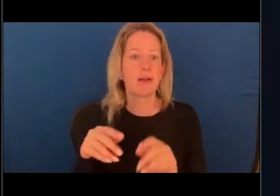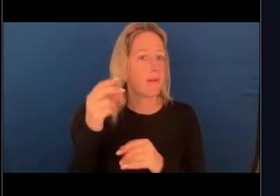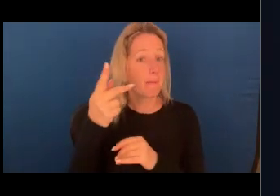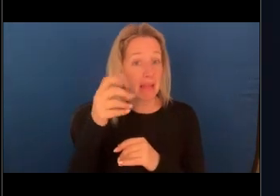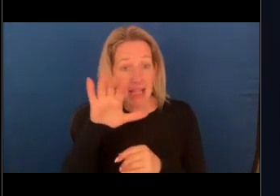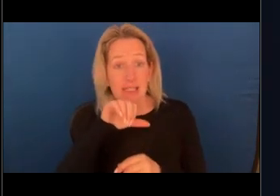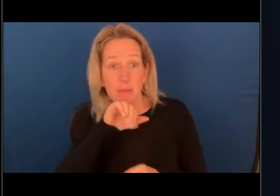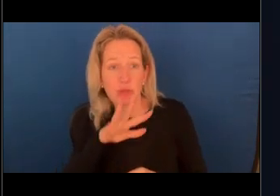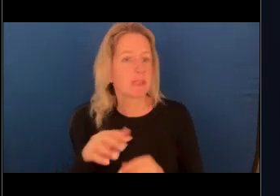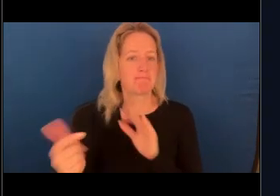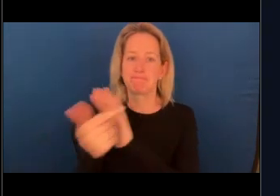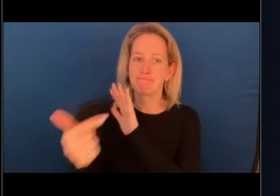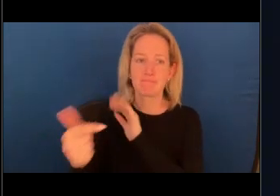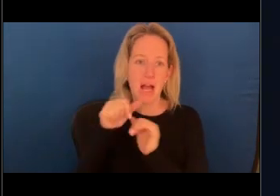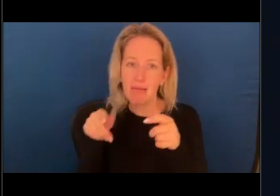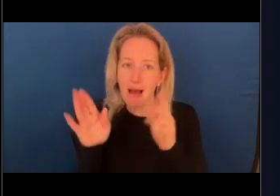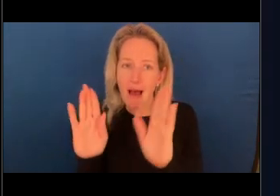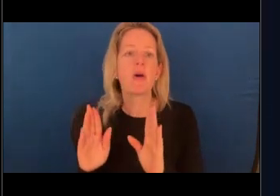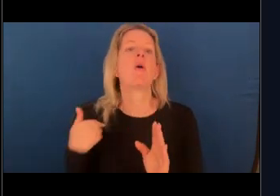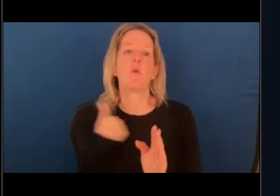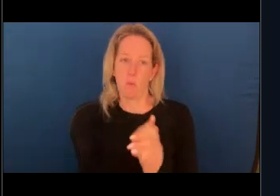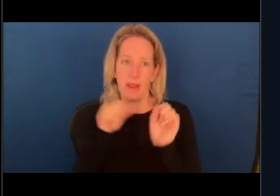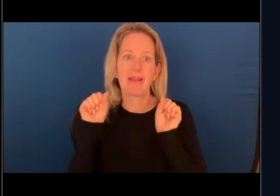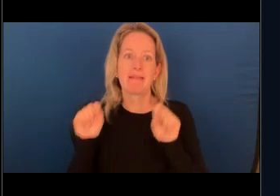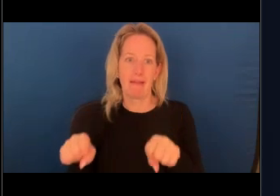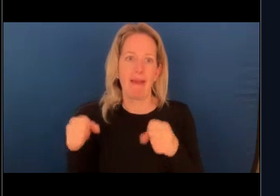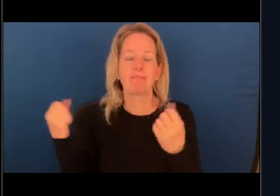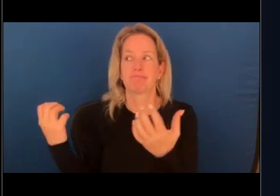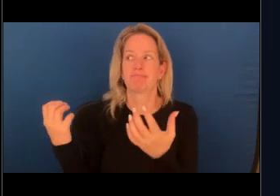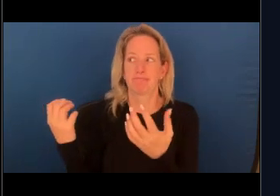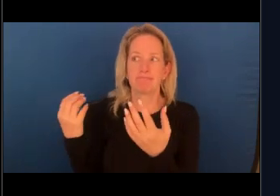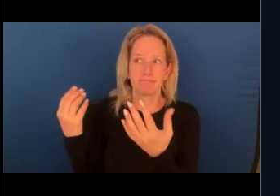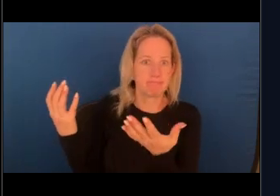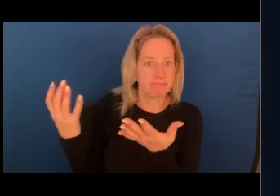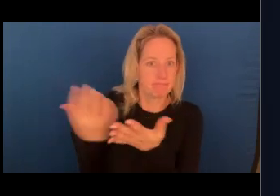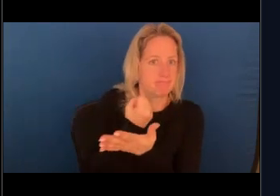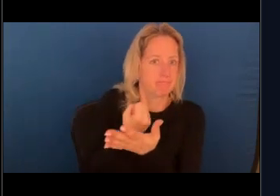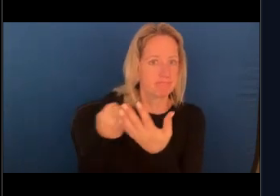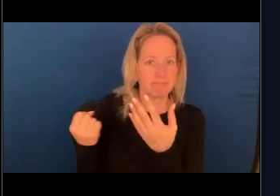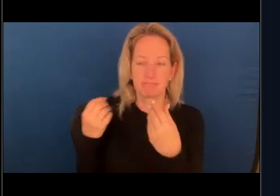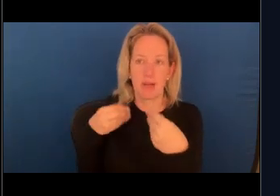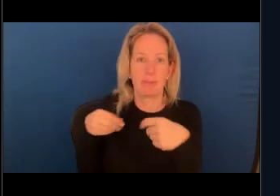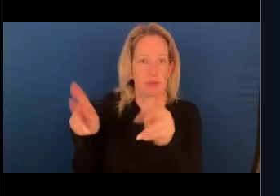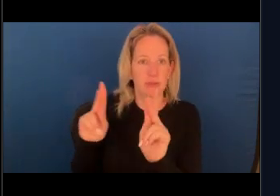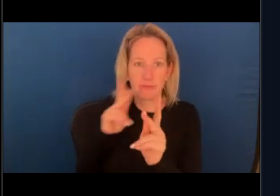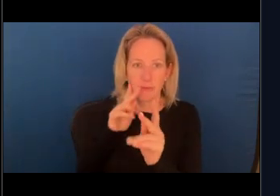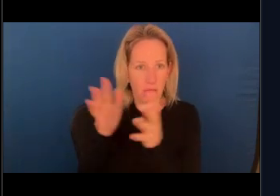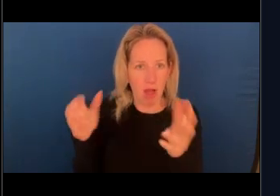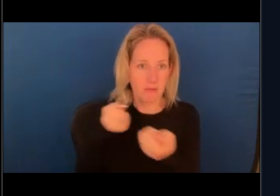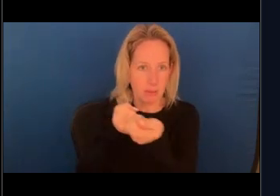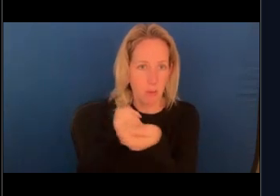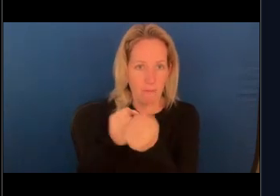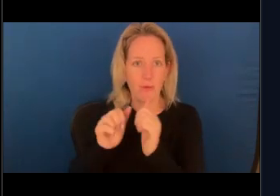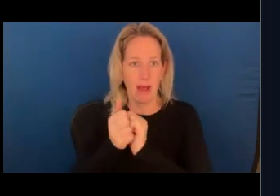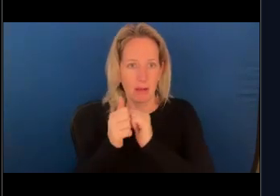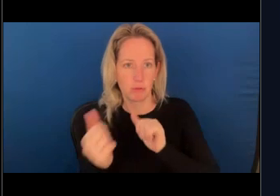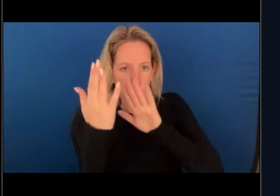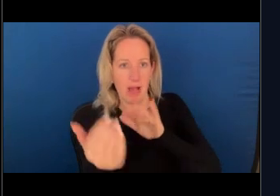be able to leverage that for opportunities to really have a lot of support to address these